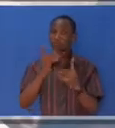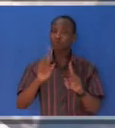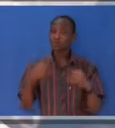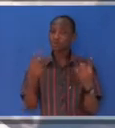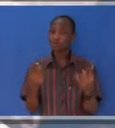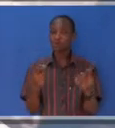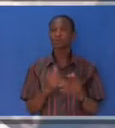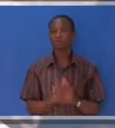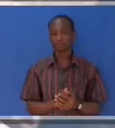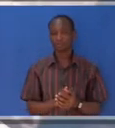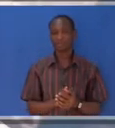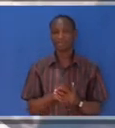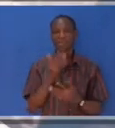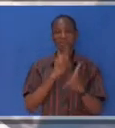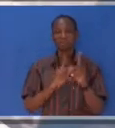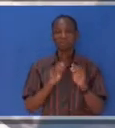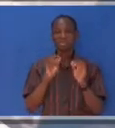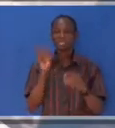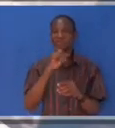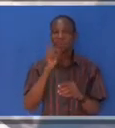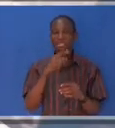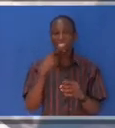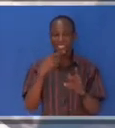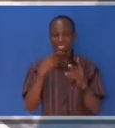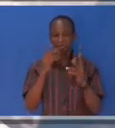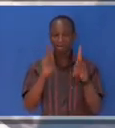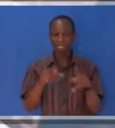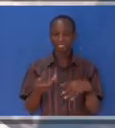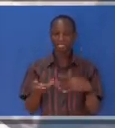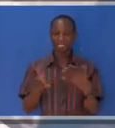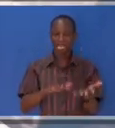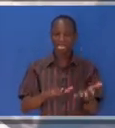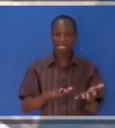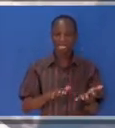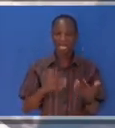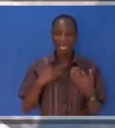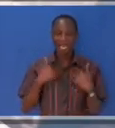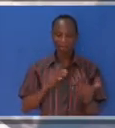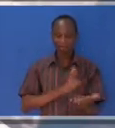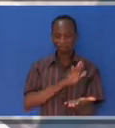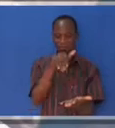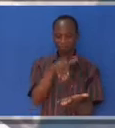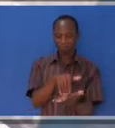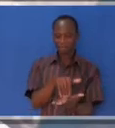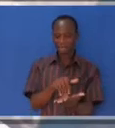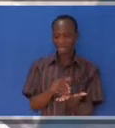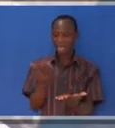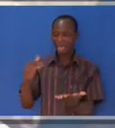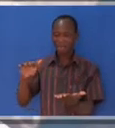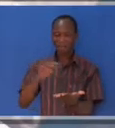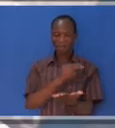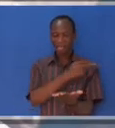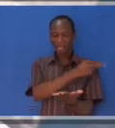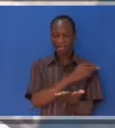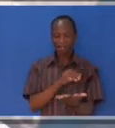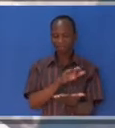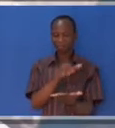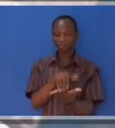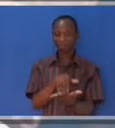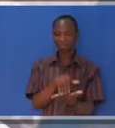wo mfimfim bia a omo atudi purgatory a sa purgatory no from the